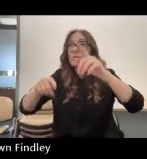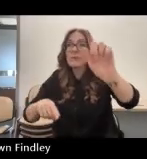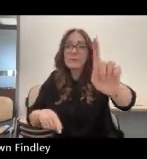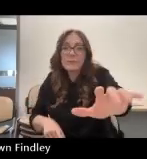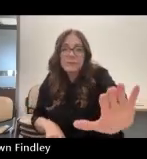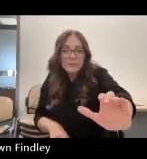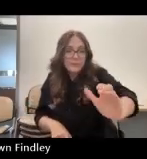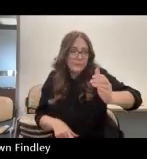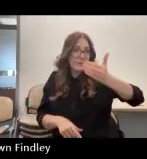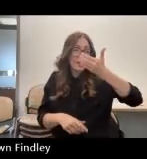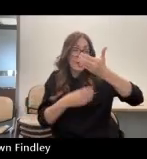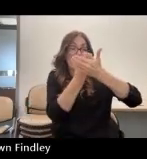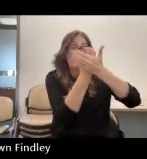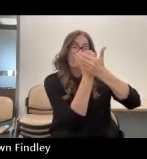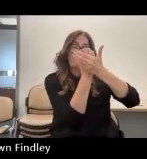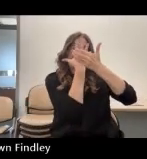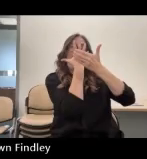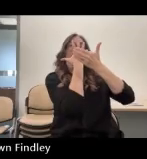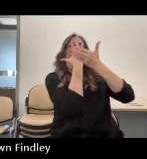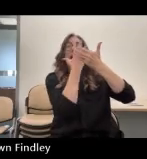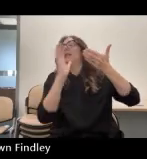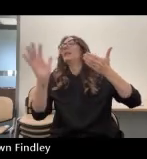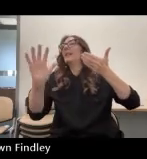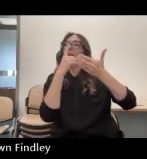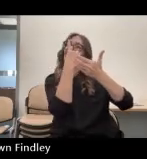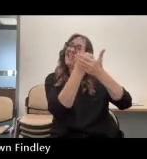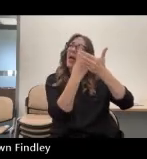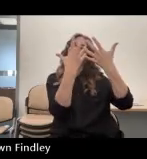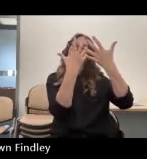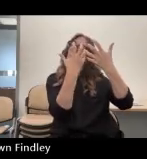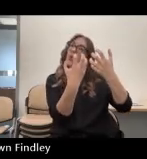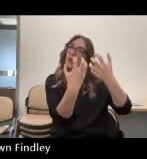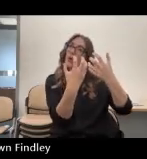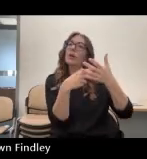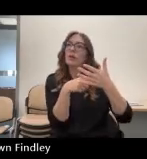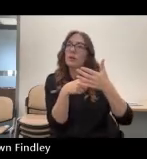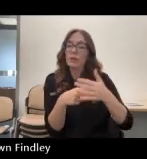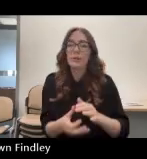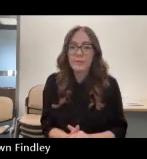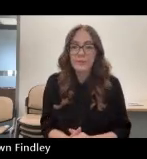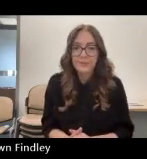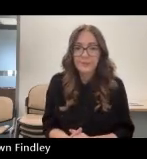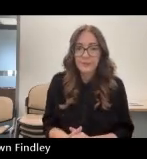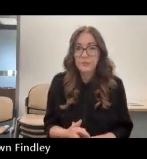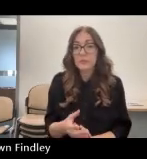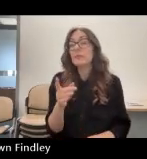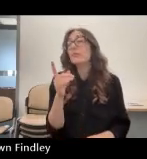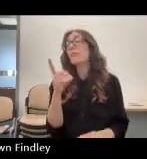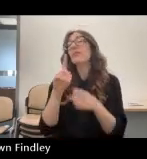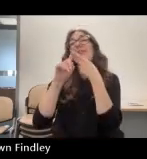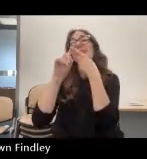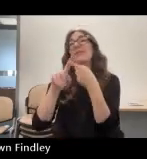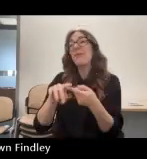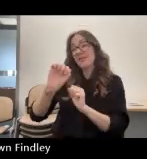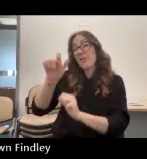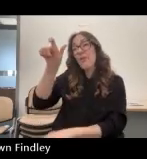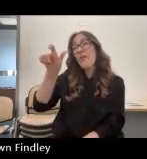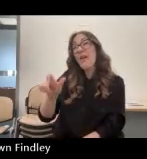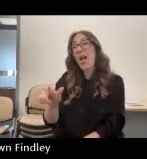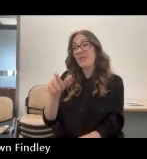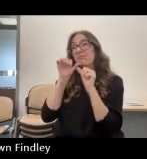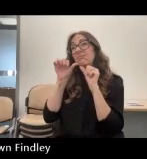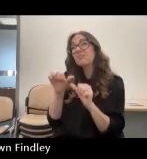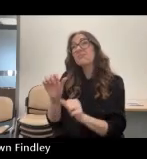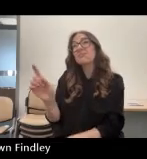at full brightness all the time. It depends on the environment. Again, depending on the person, you may want